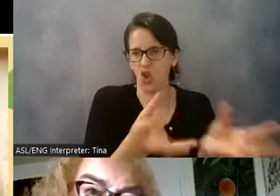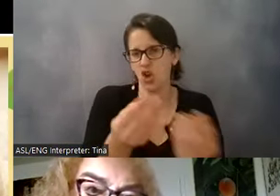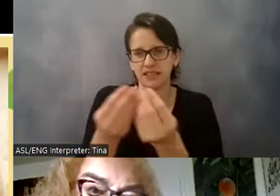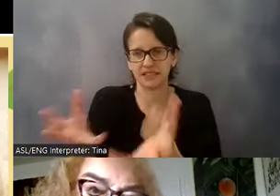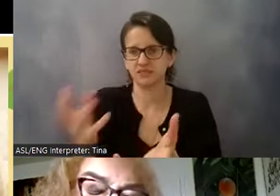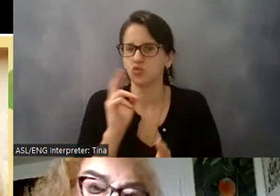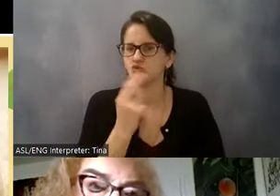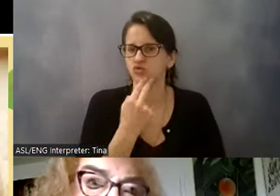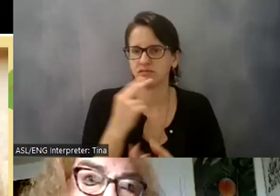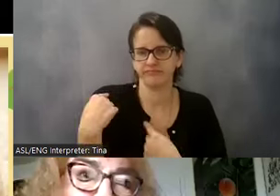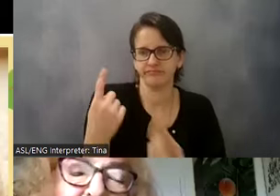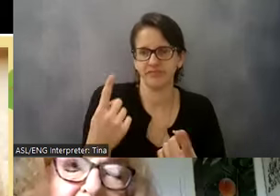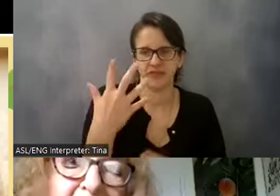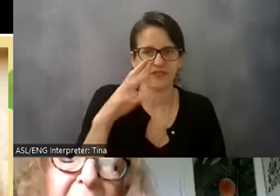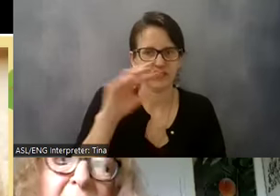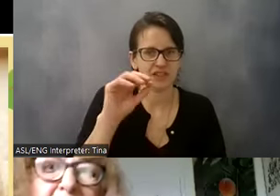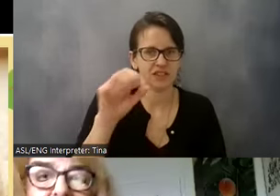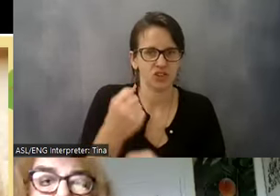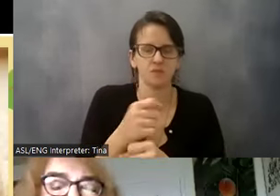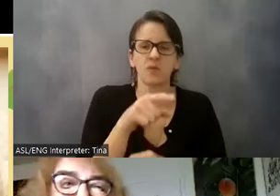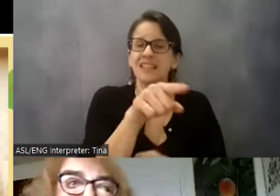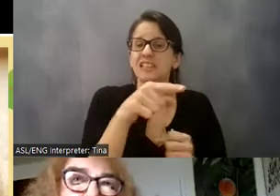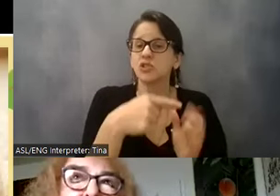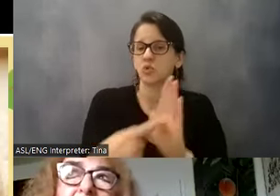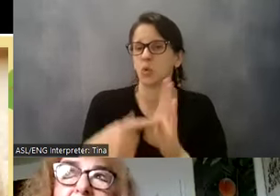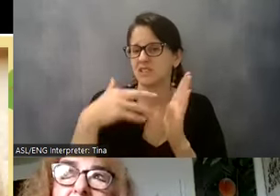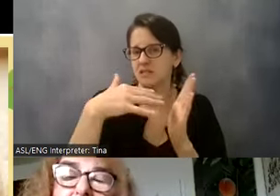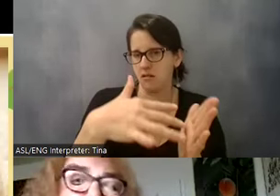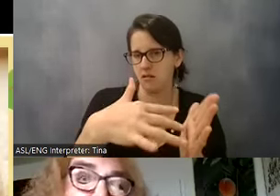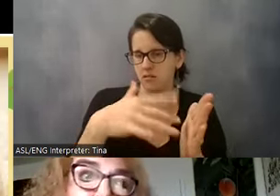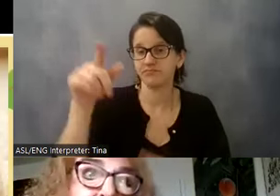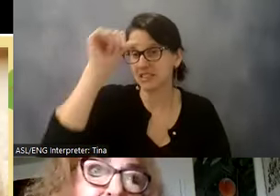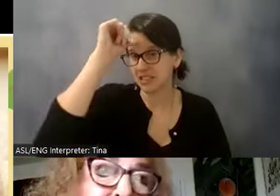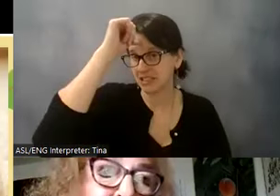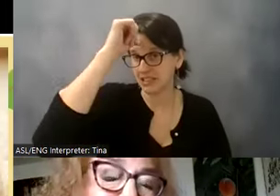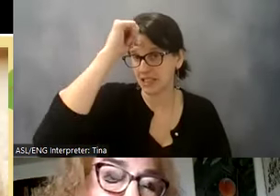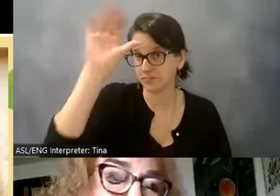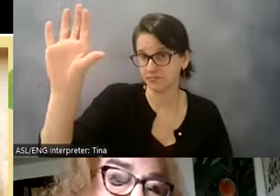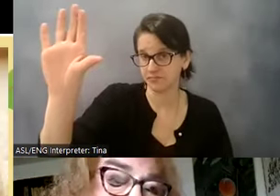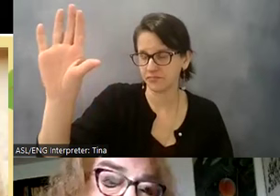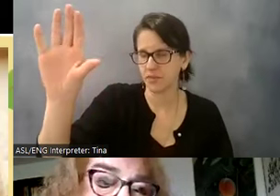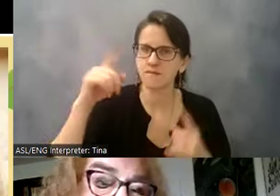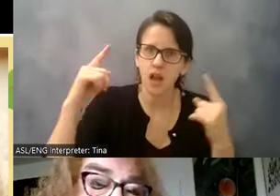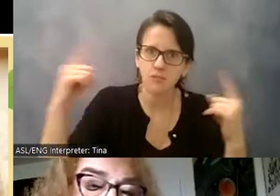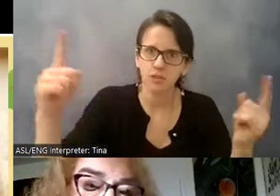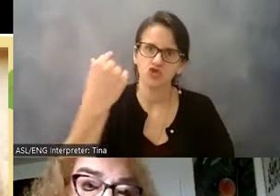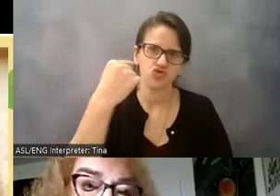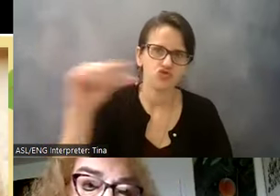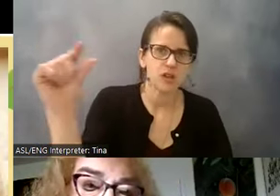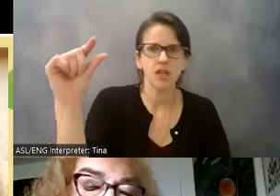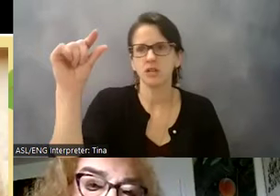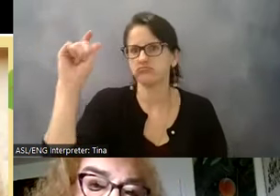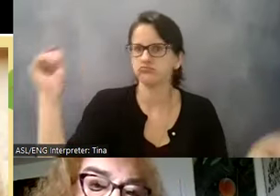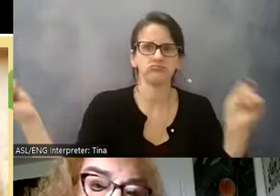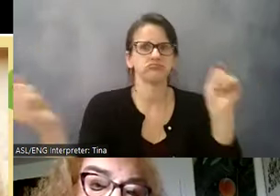years. This is a study from India, and India was very famous for the Green Revolution, which took place in the 60s and